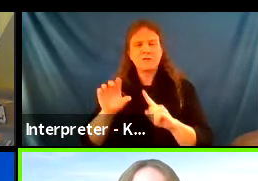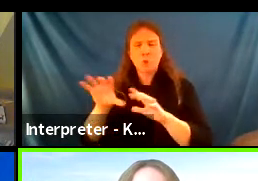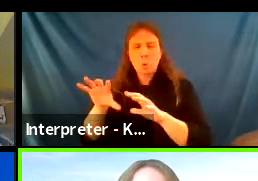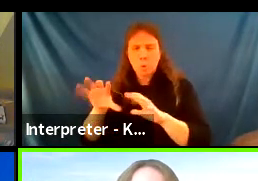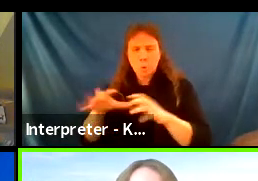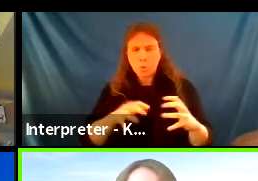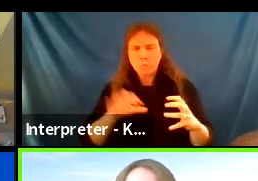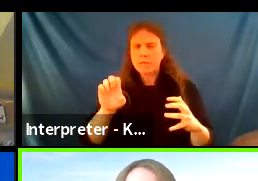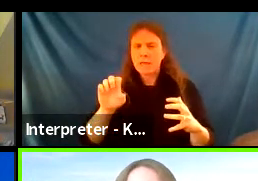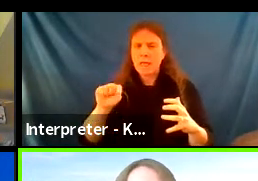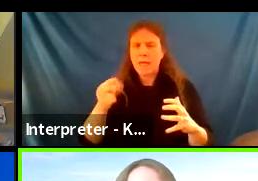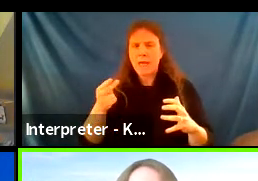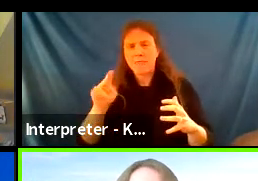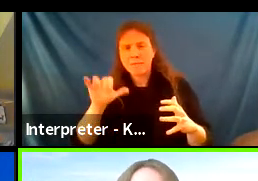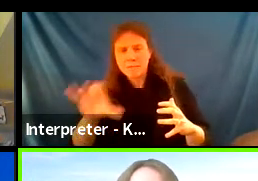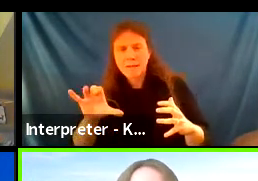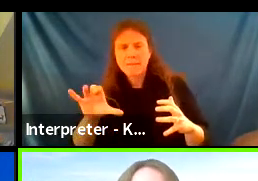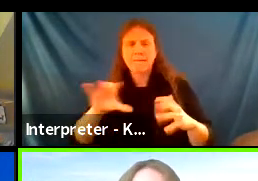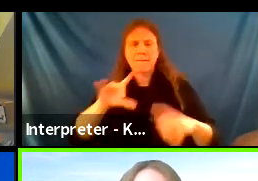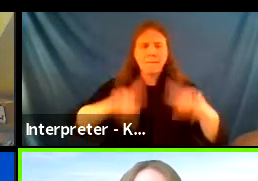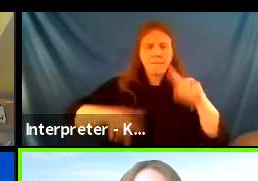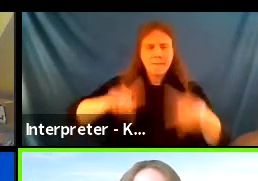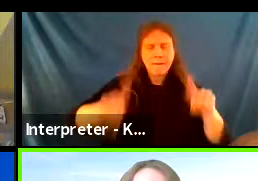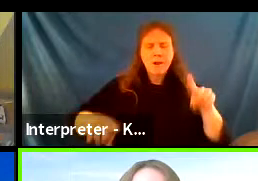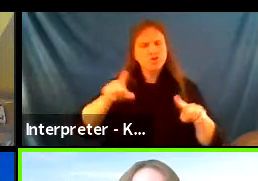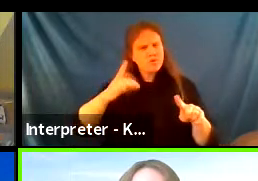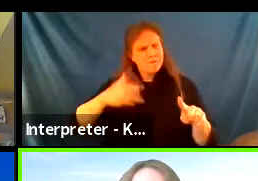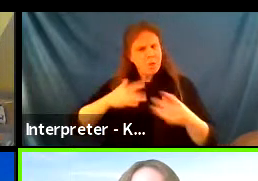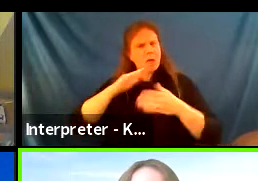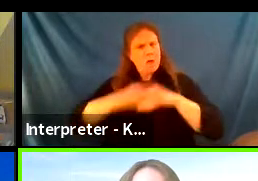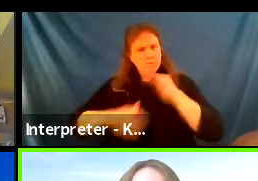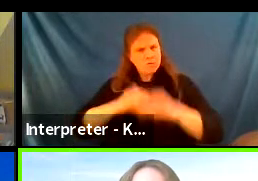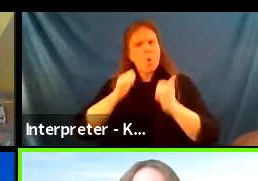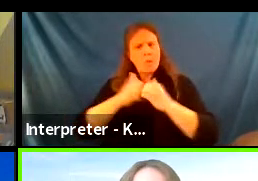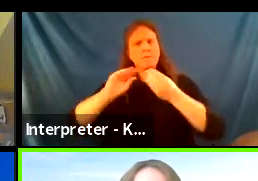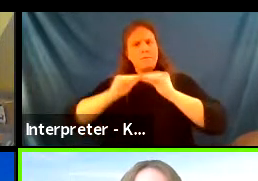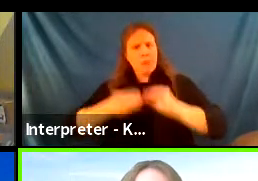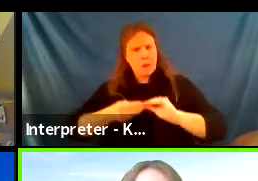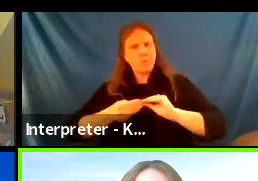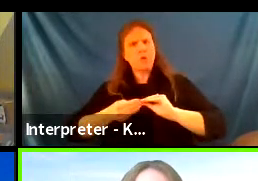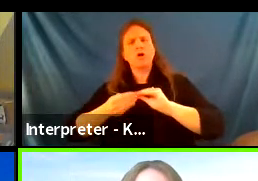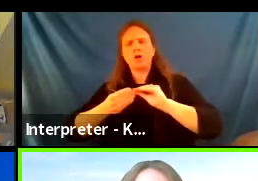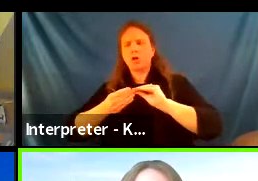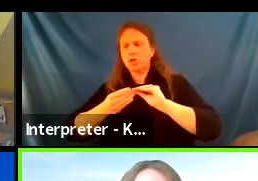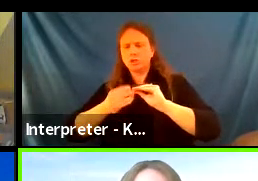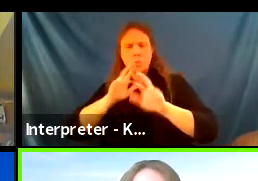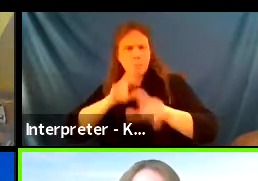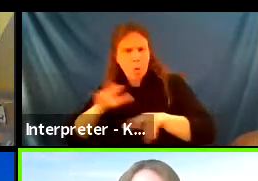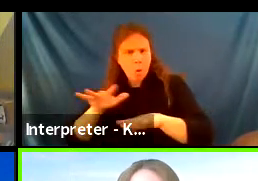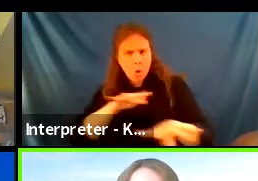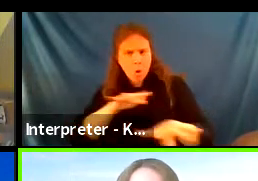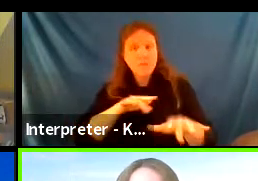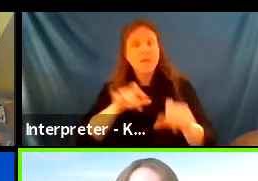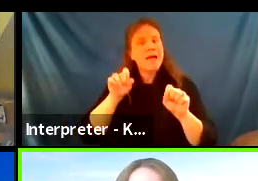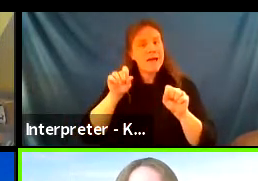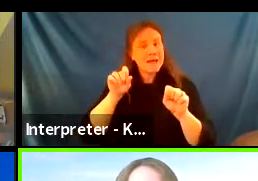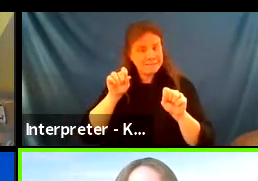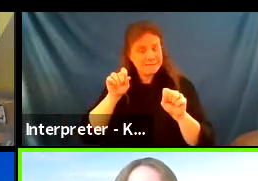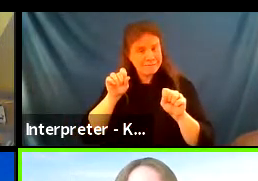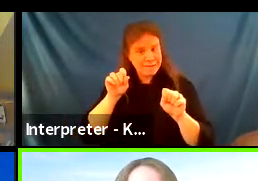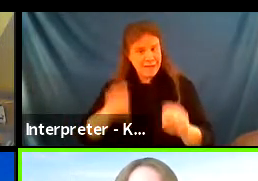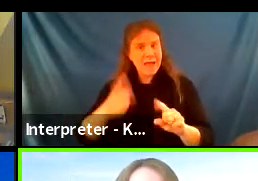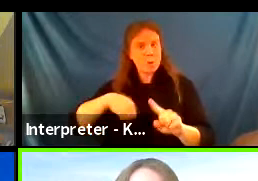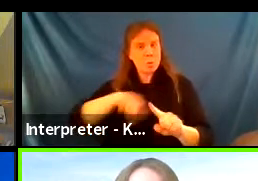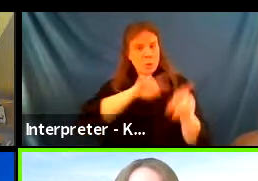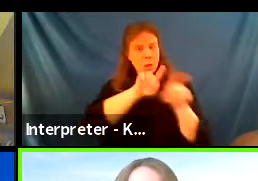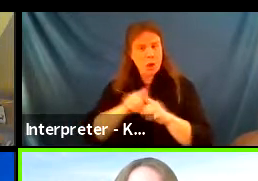data? And is there a way to translate that into some messaging for the vaccine hesitancy that we're